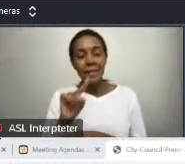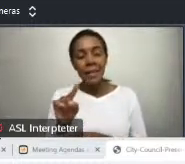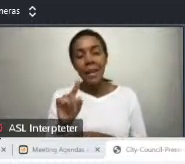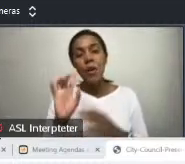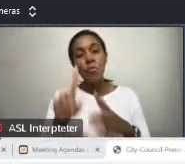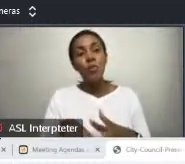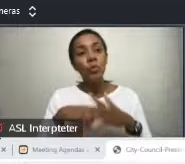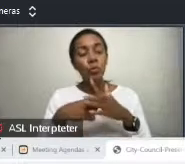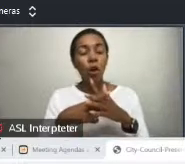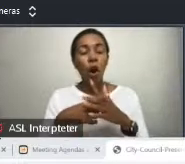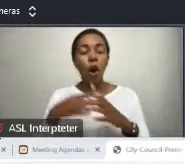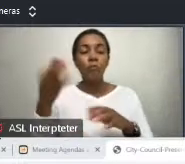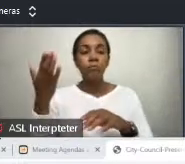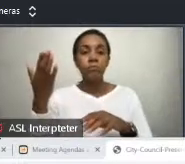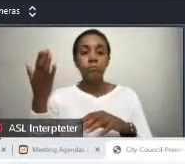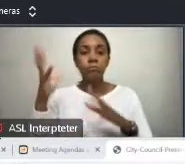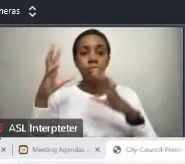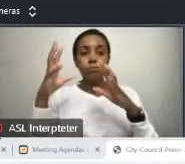a property right away.